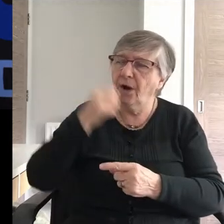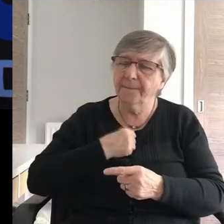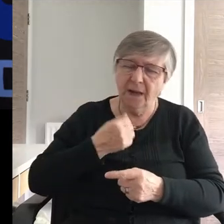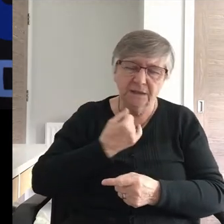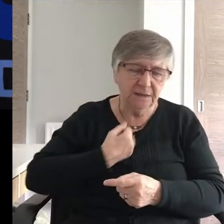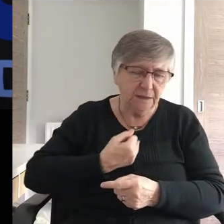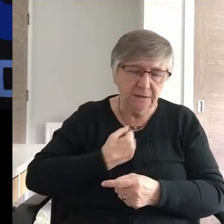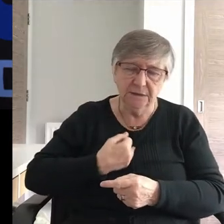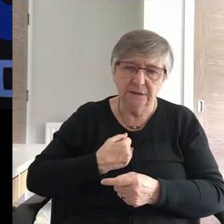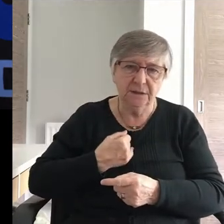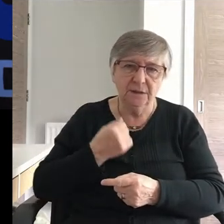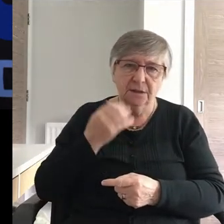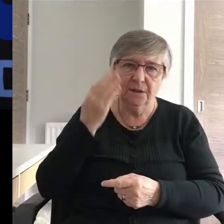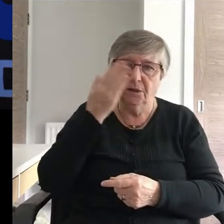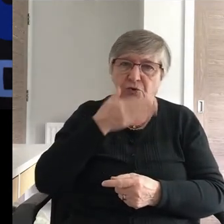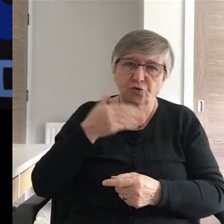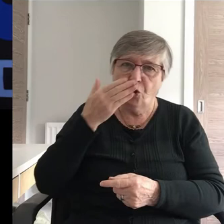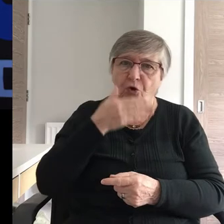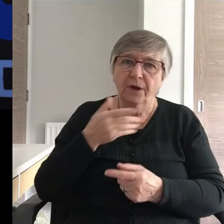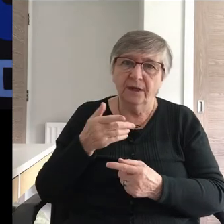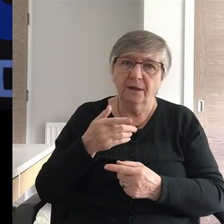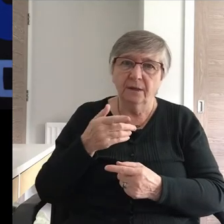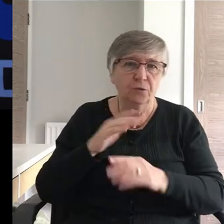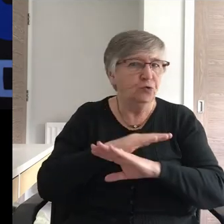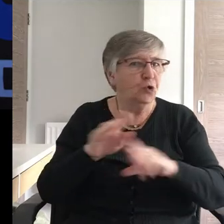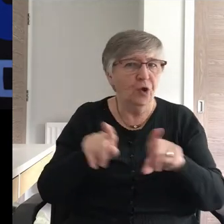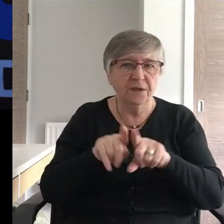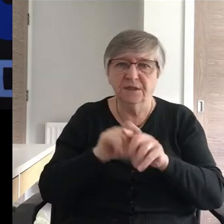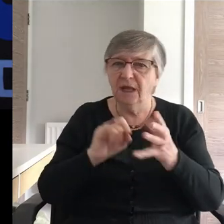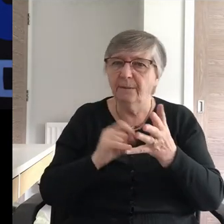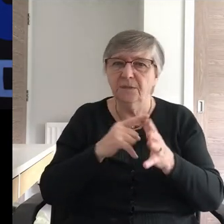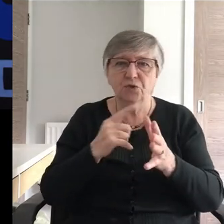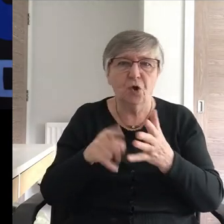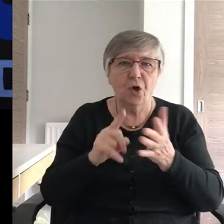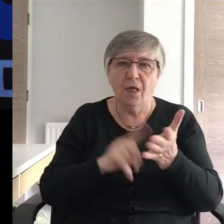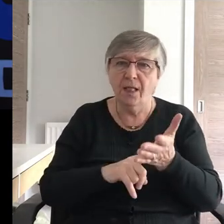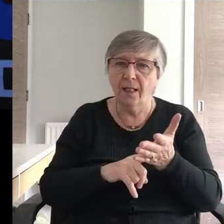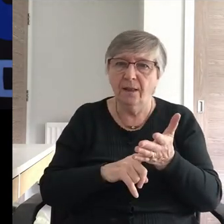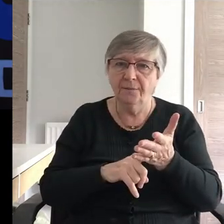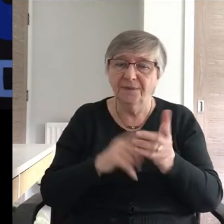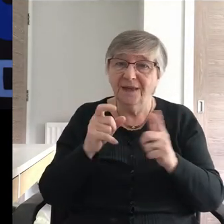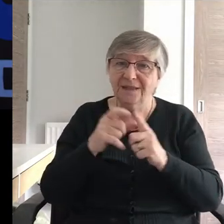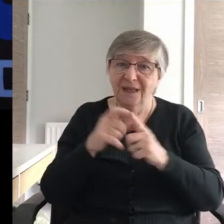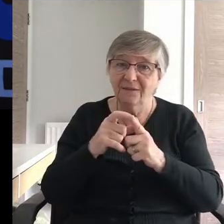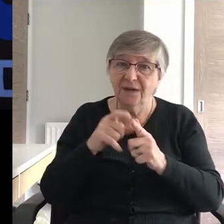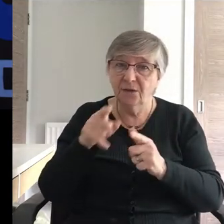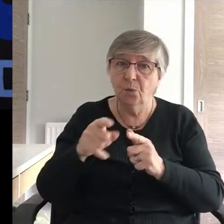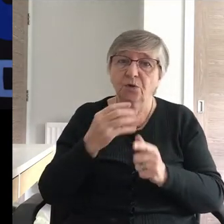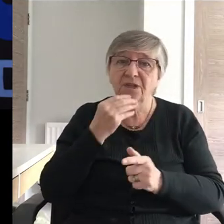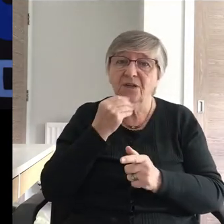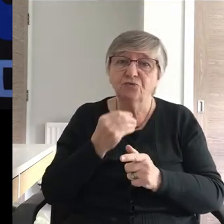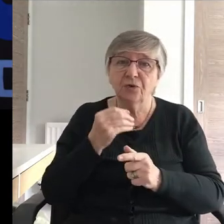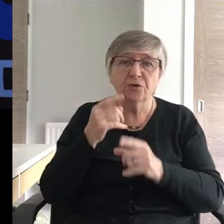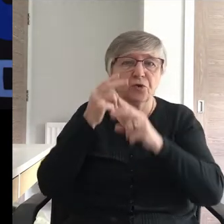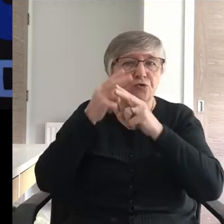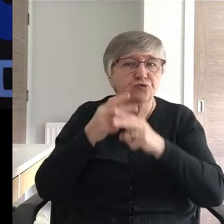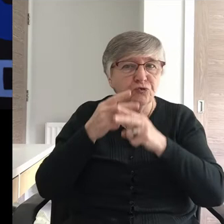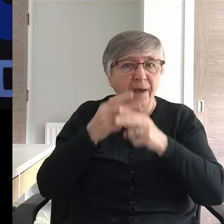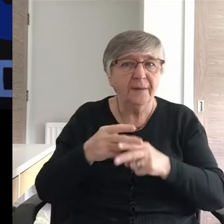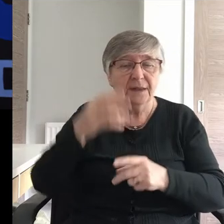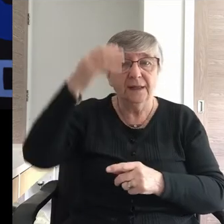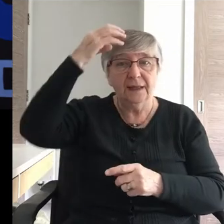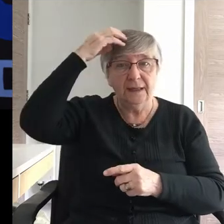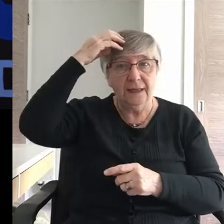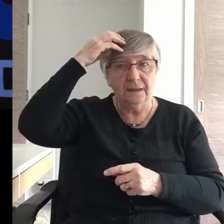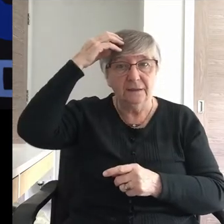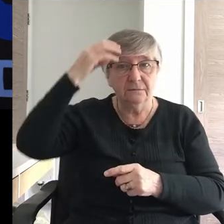and repentance, unlike Saul. David was Israel's shepherd king. After him,